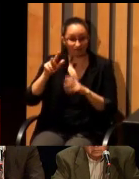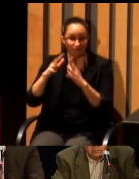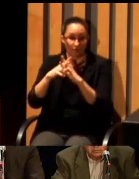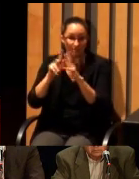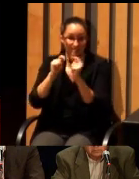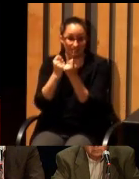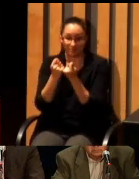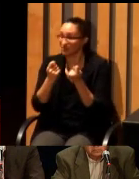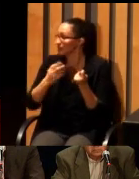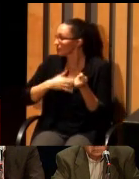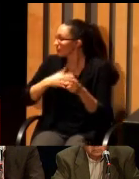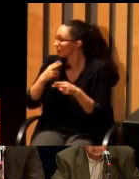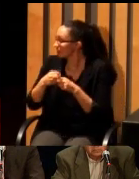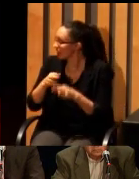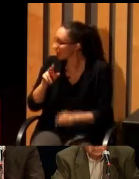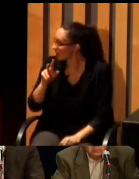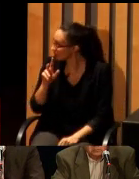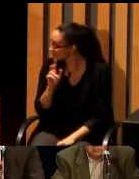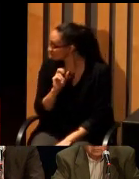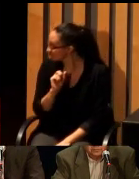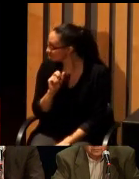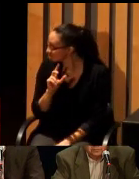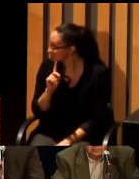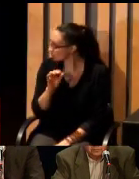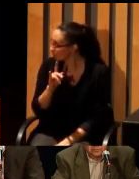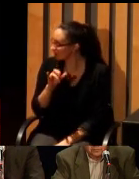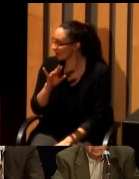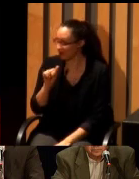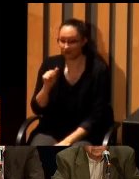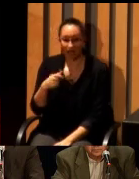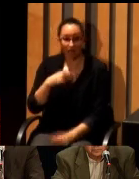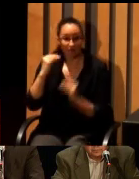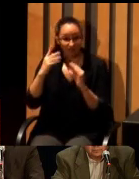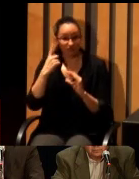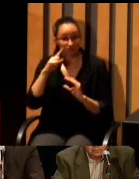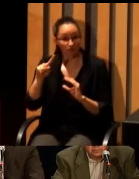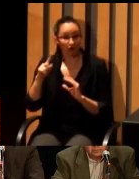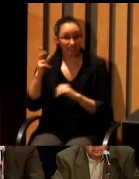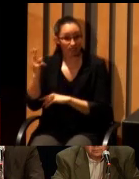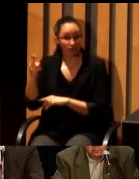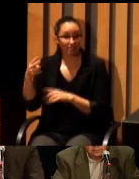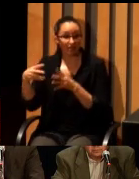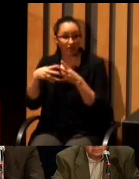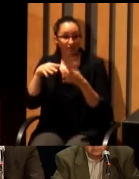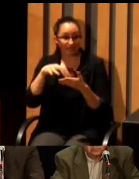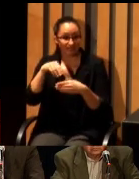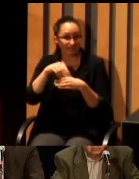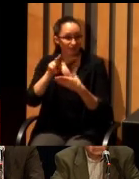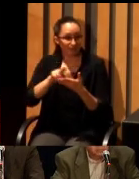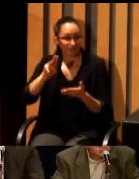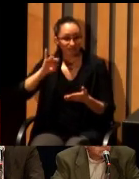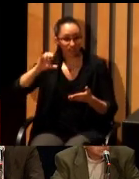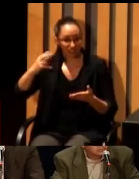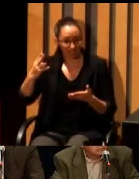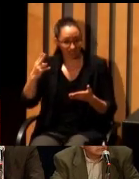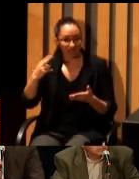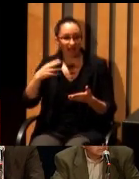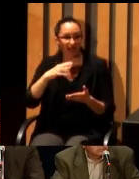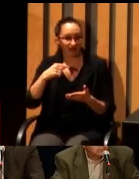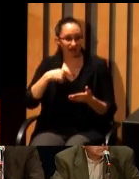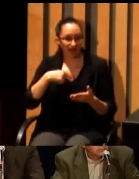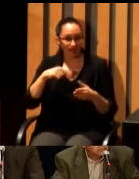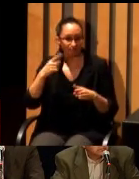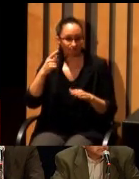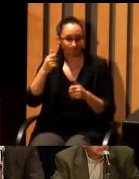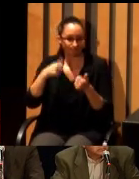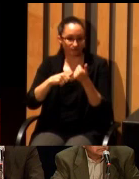the moderator for the panel today. I'm a professor of history and American studies at the University of Michigan and the associate dean for undergraduate